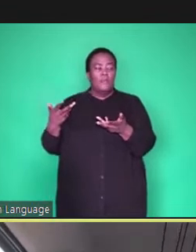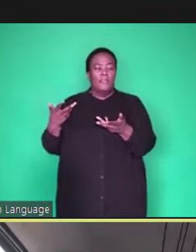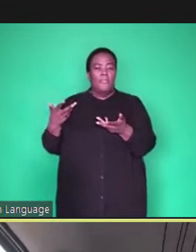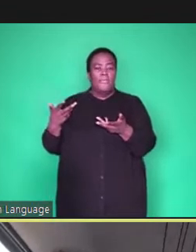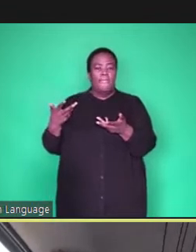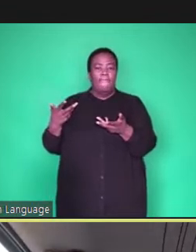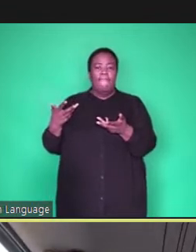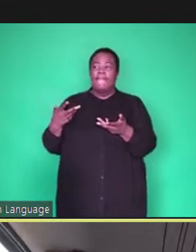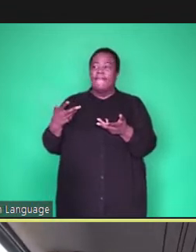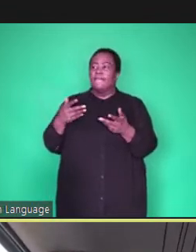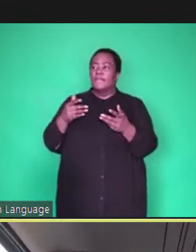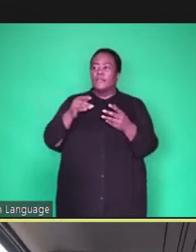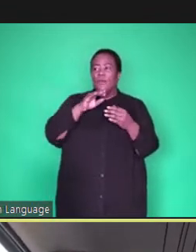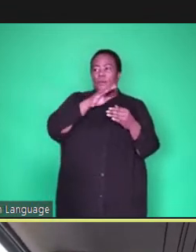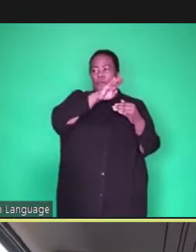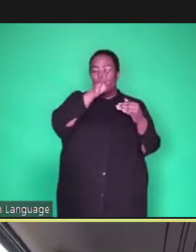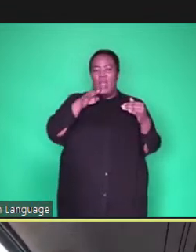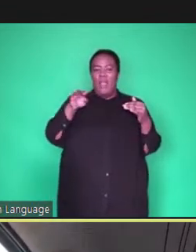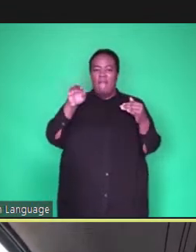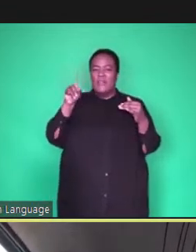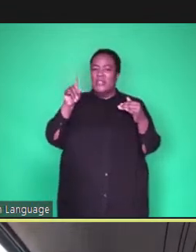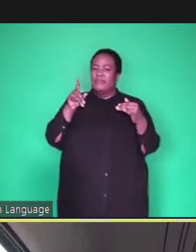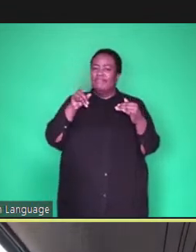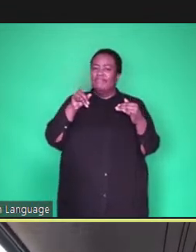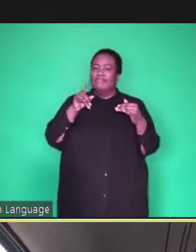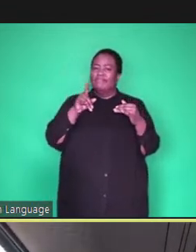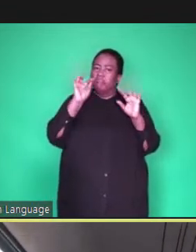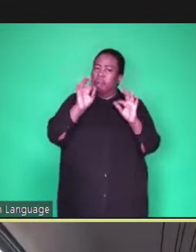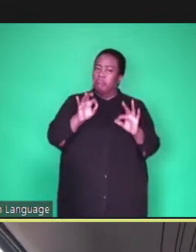the graph is slightly misleading in the sense that